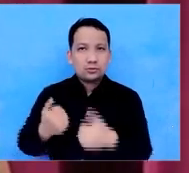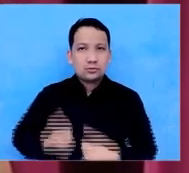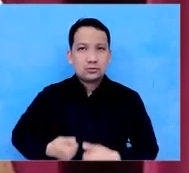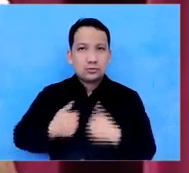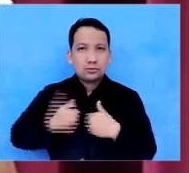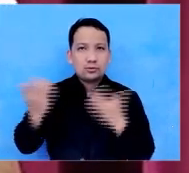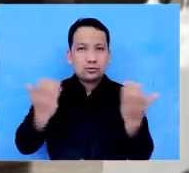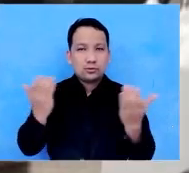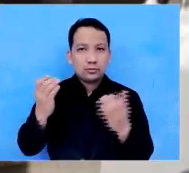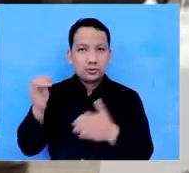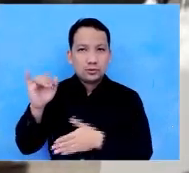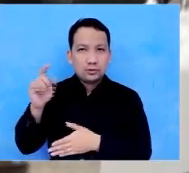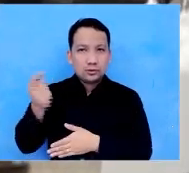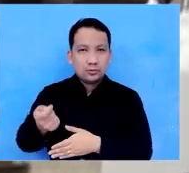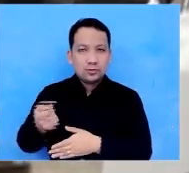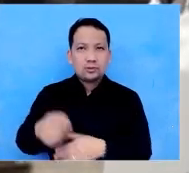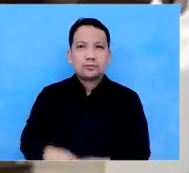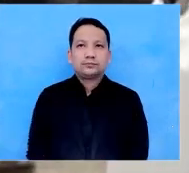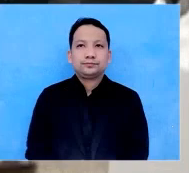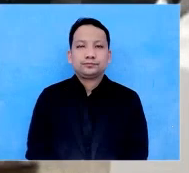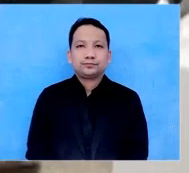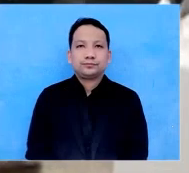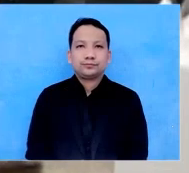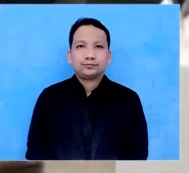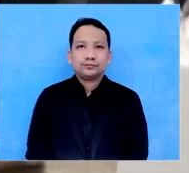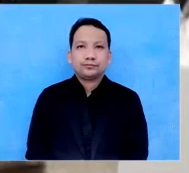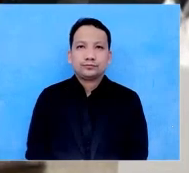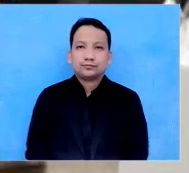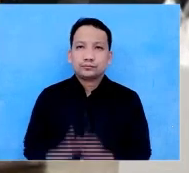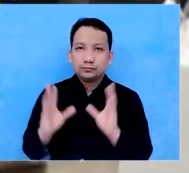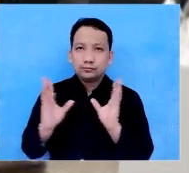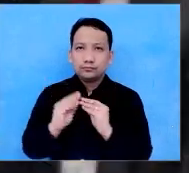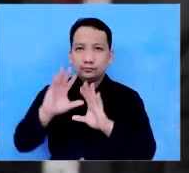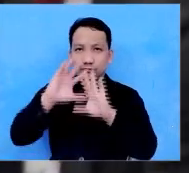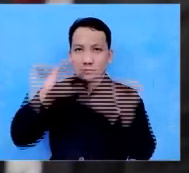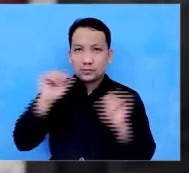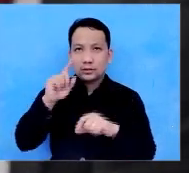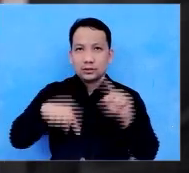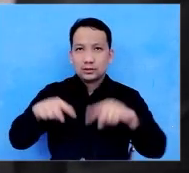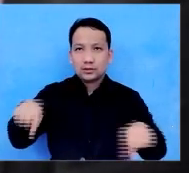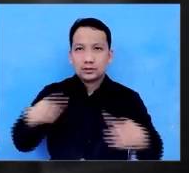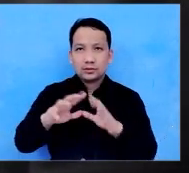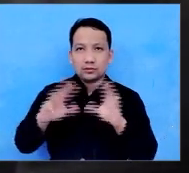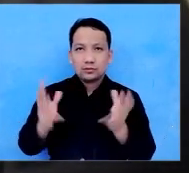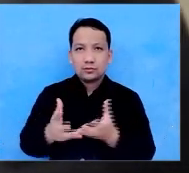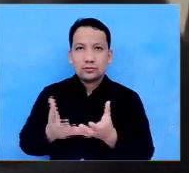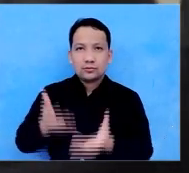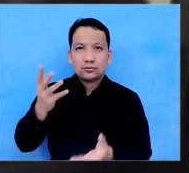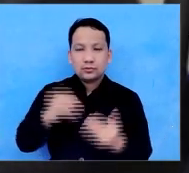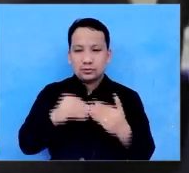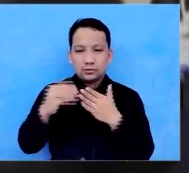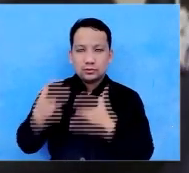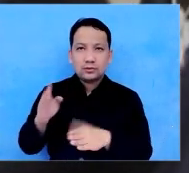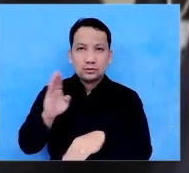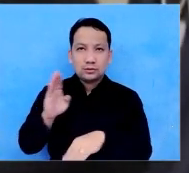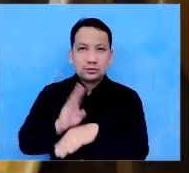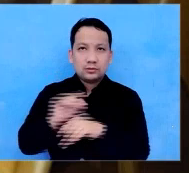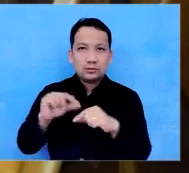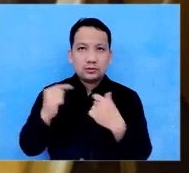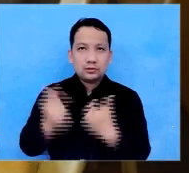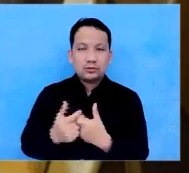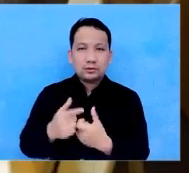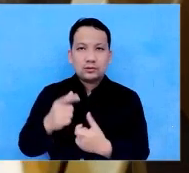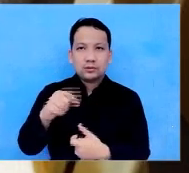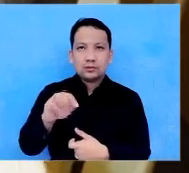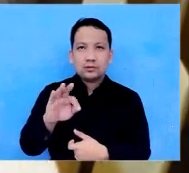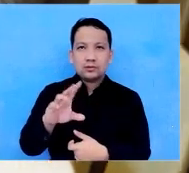that investment. Bukod dyan, nakipagpulong ang Pangulo sa iba't ibang world leaders, pati na sa business groups sa Davos, para